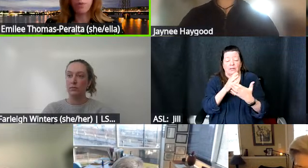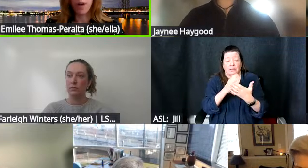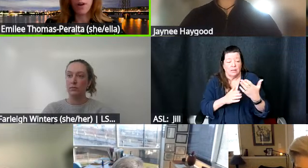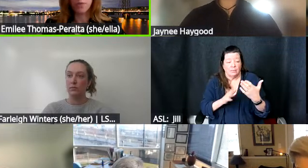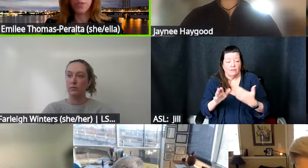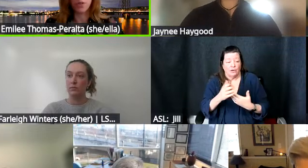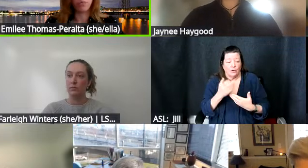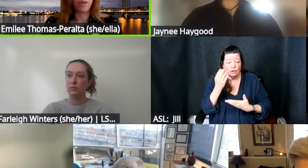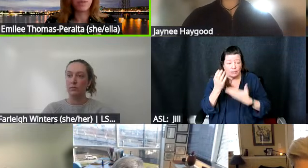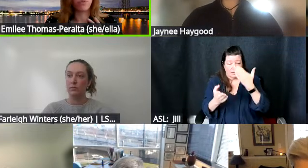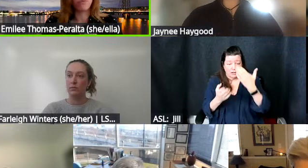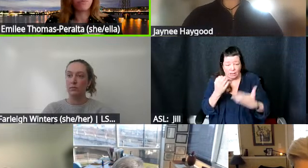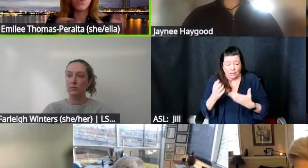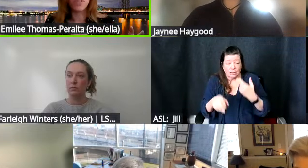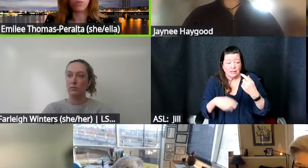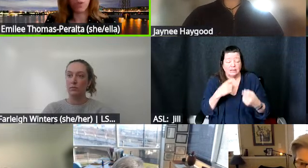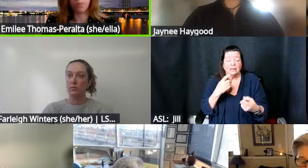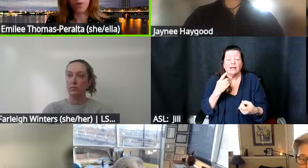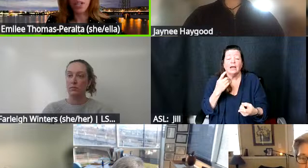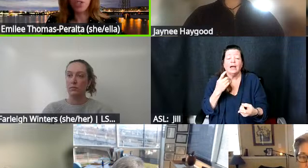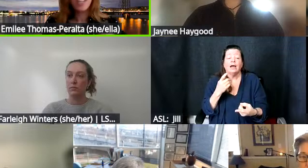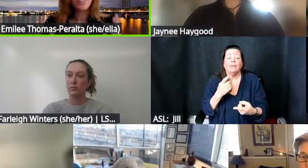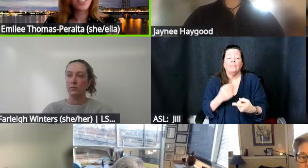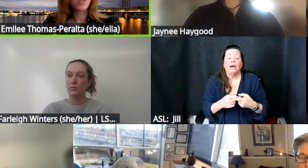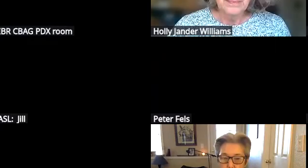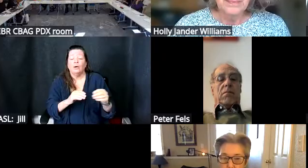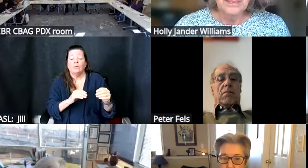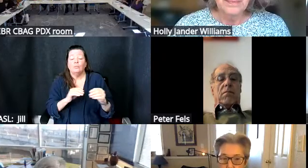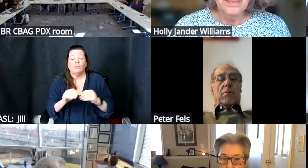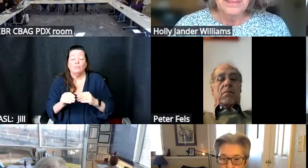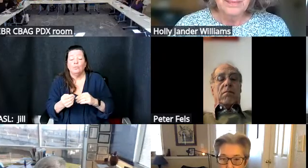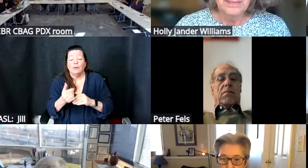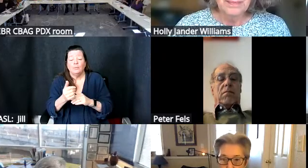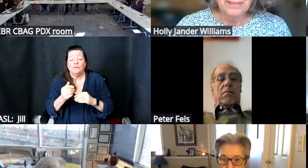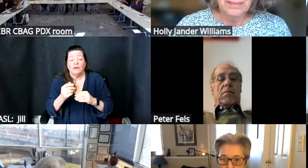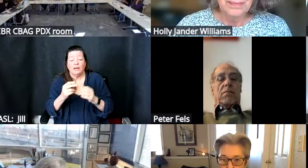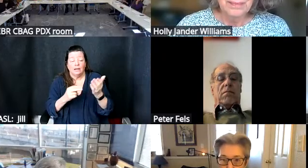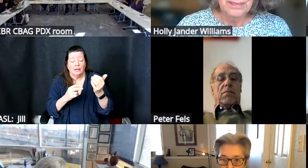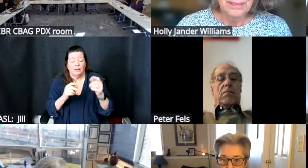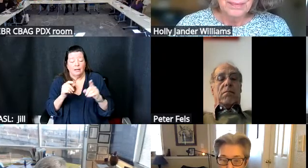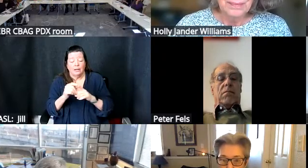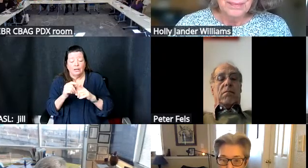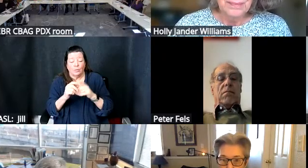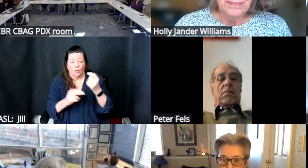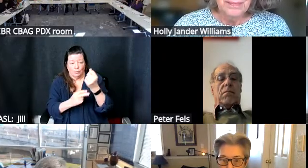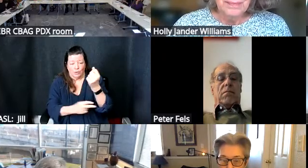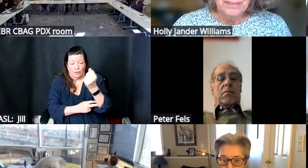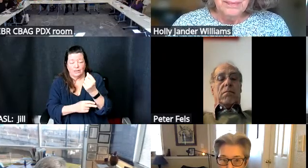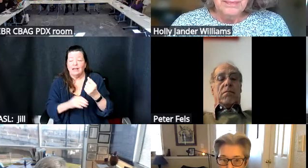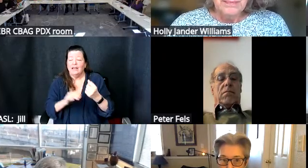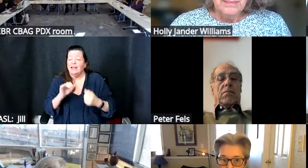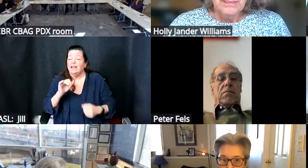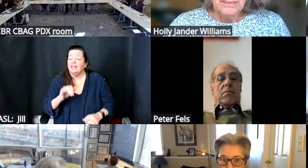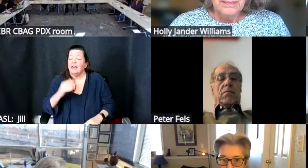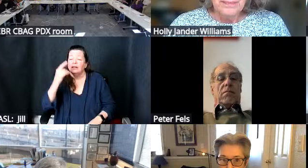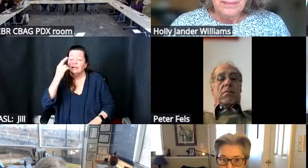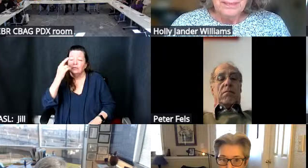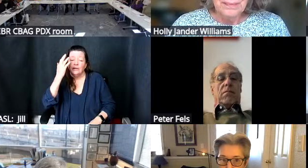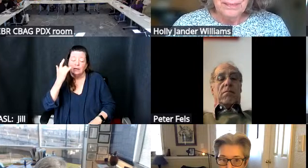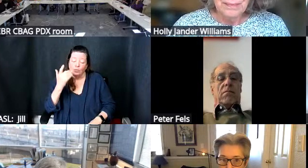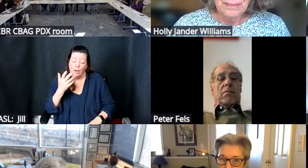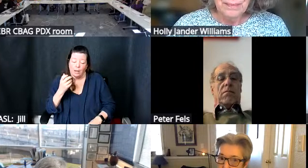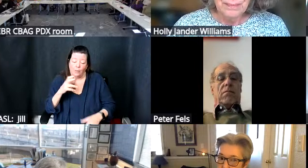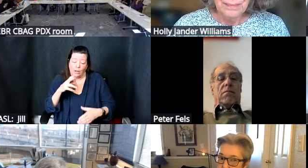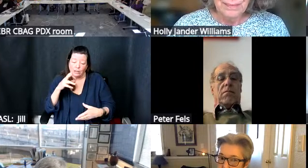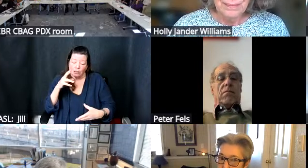were around, maybe removing the word bridge. This is part of why I wanted to suggest us potentially including this with